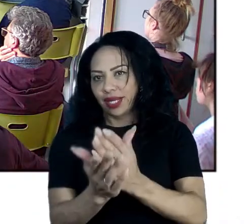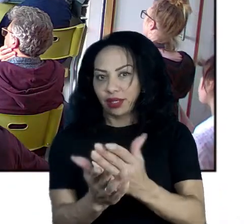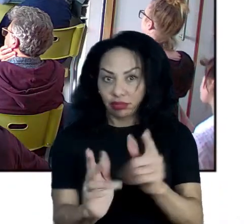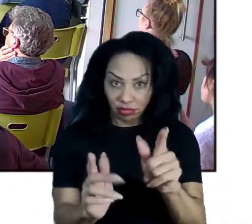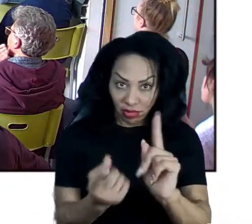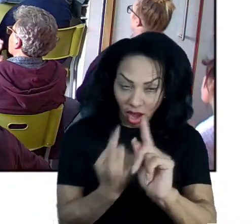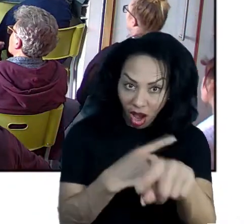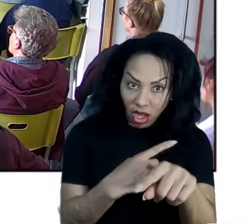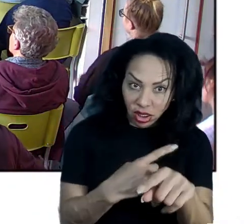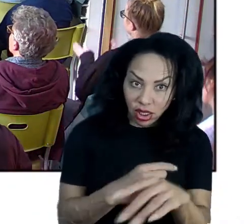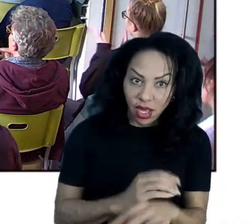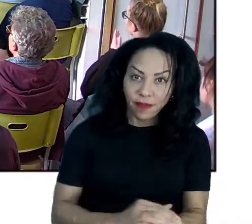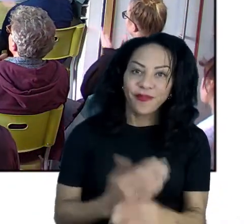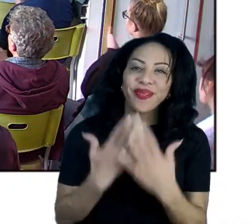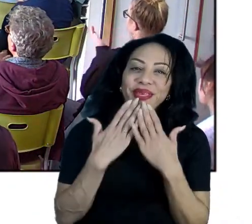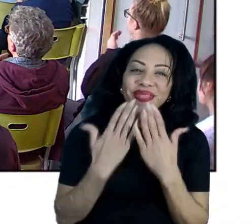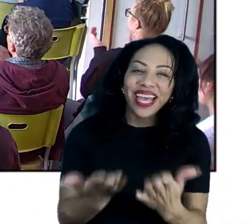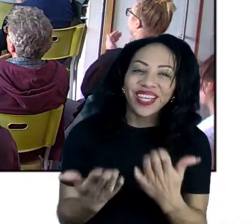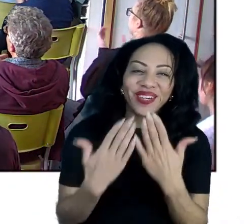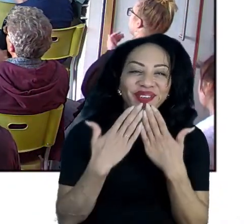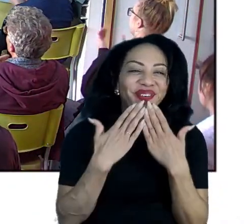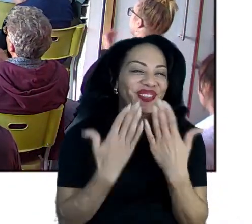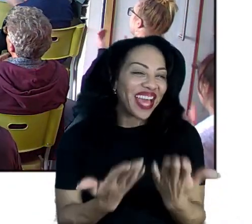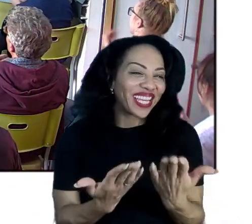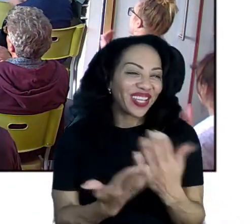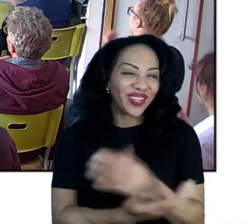much. Say thank you again to Thank you.